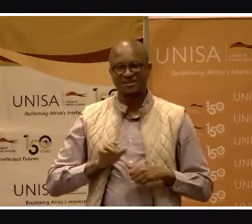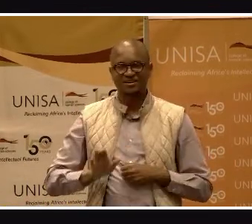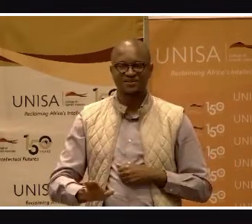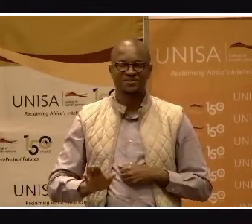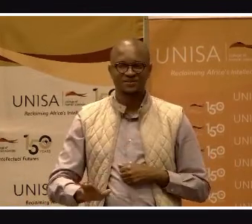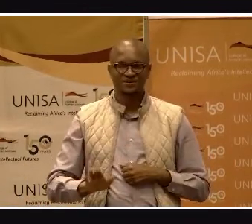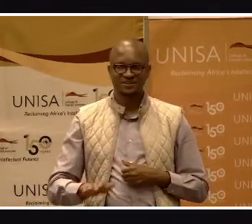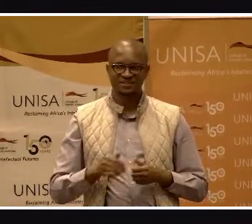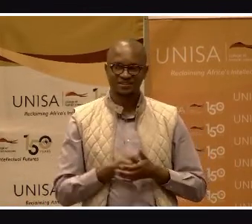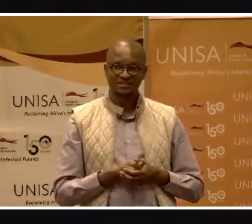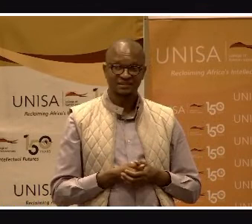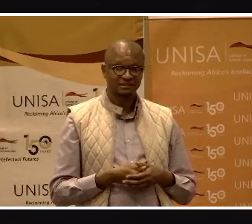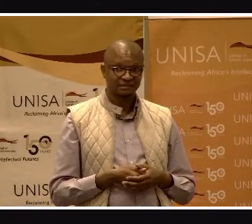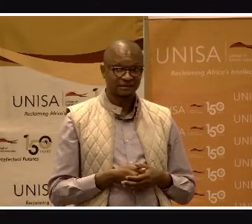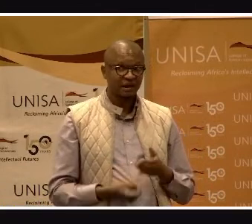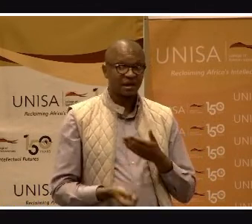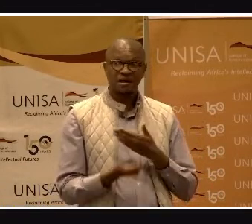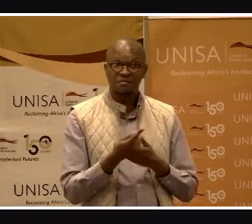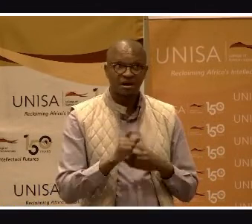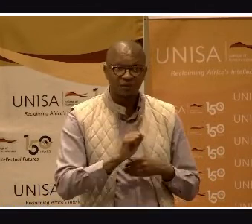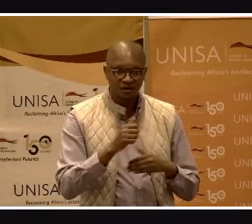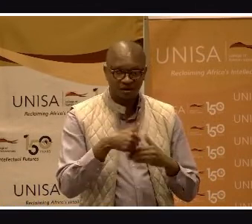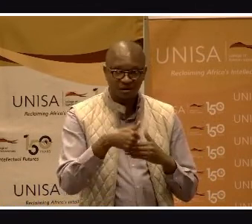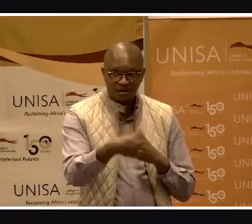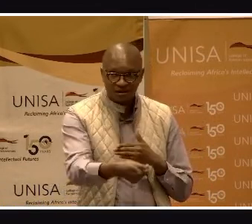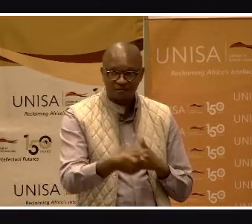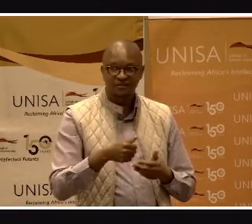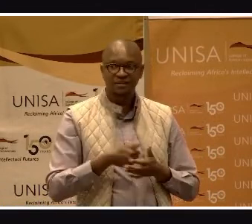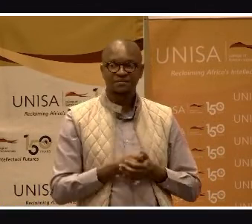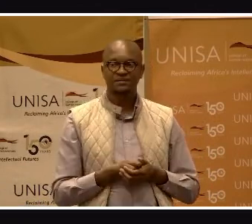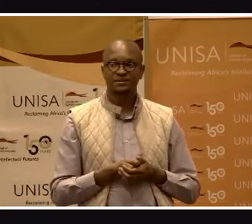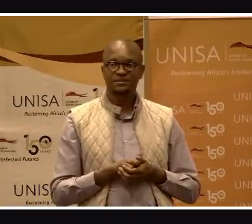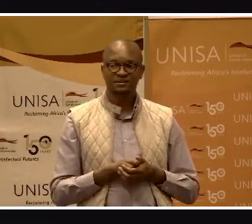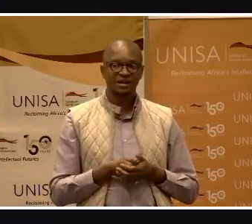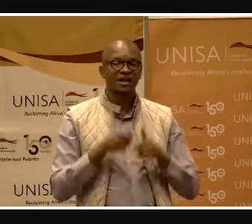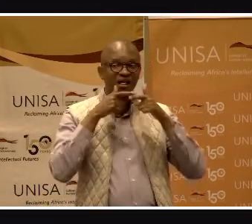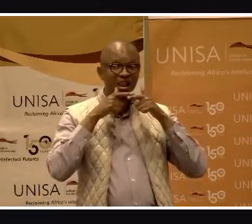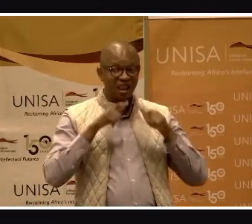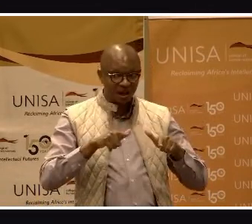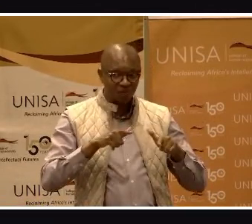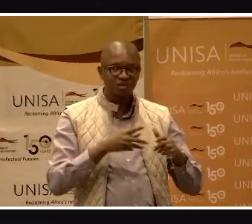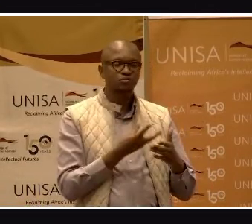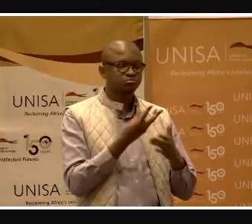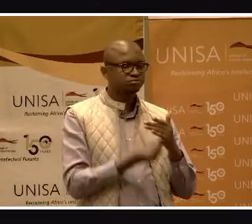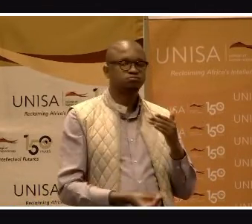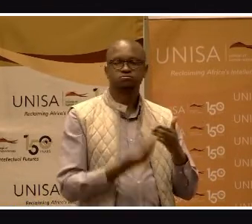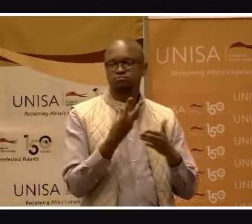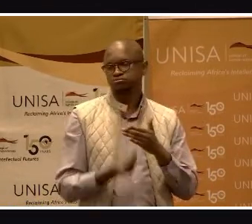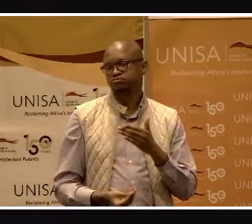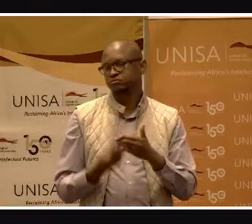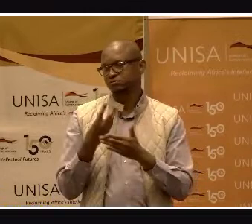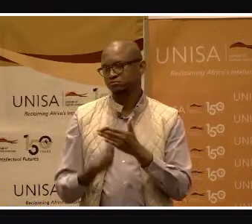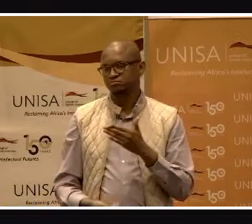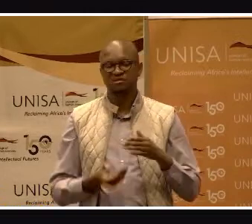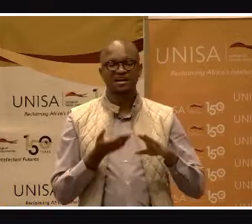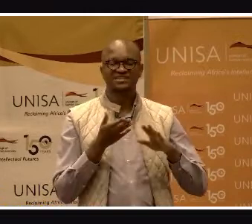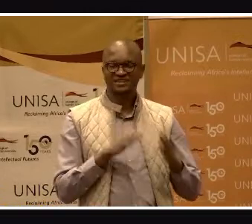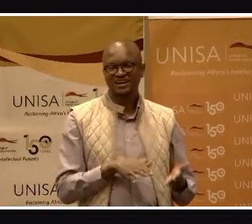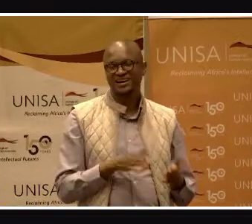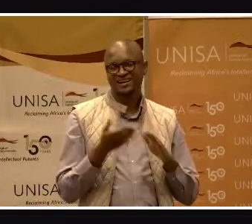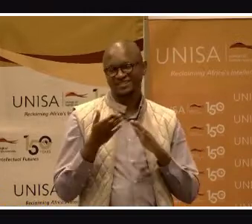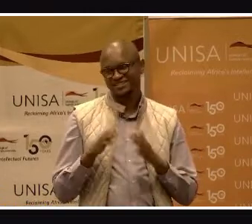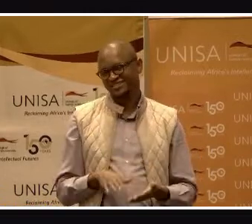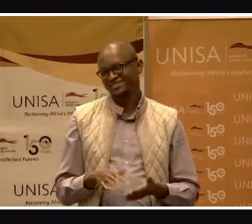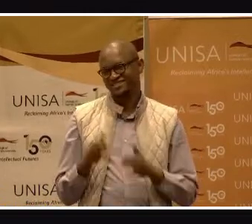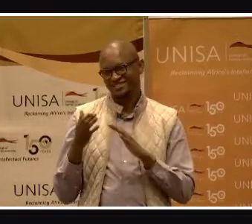consequently, many languages were due to intergenerational transmission being slowed and eventually